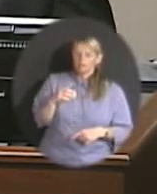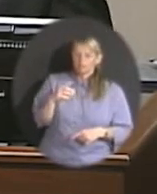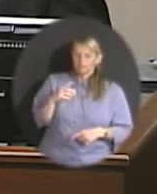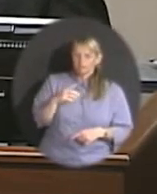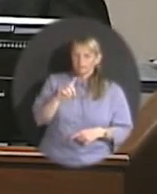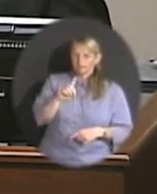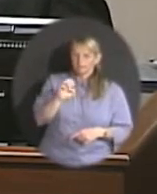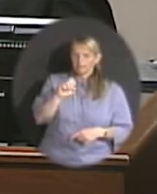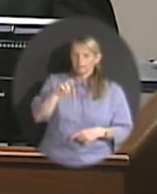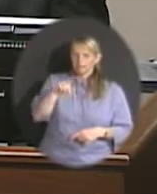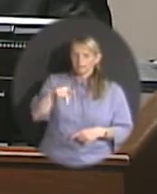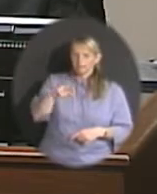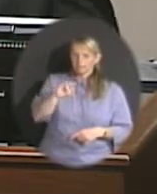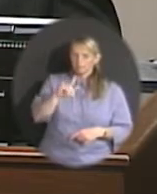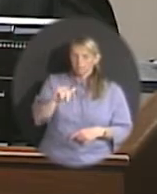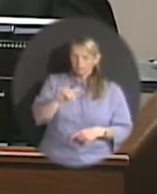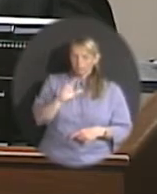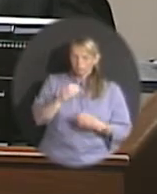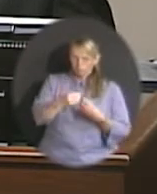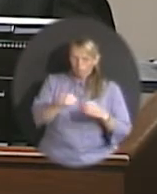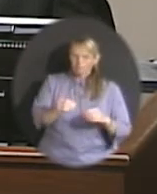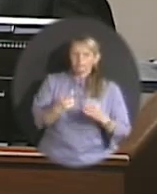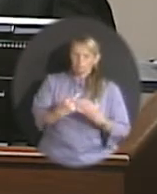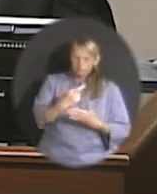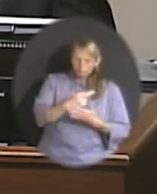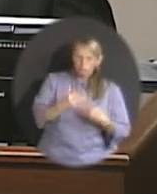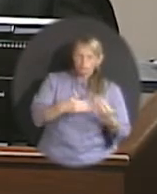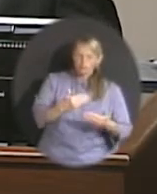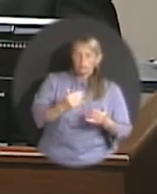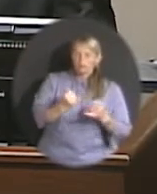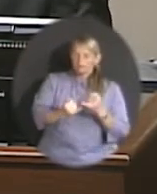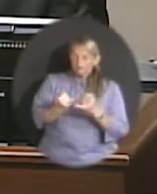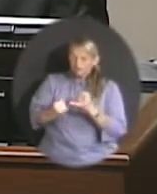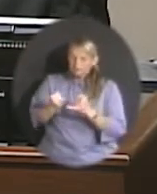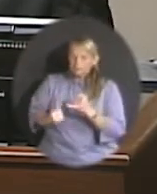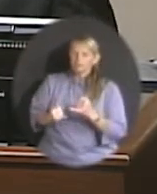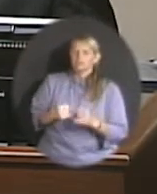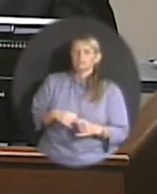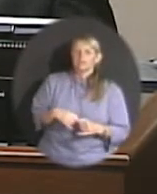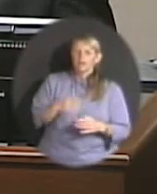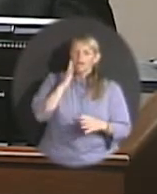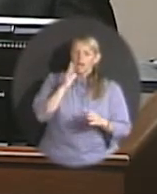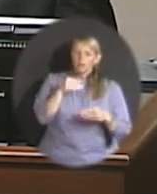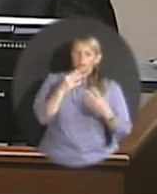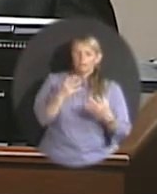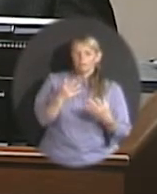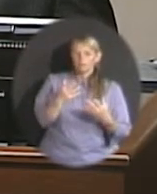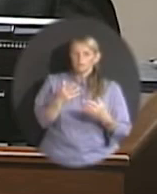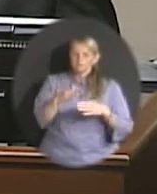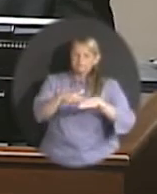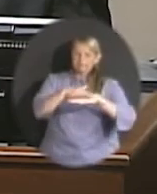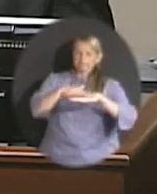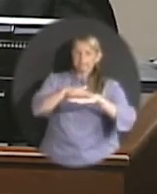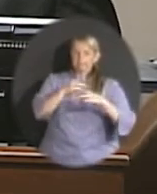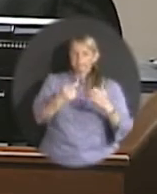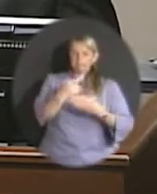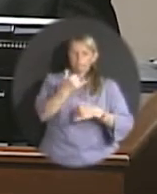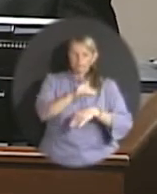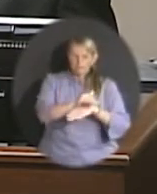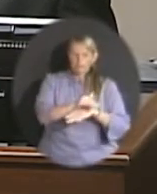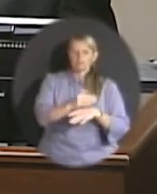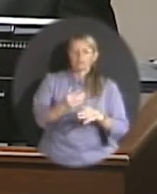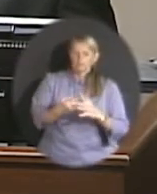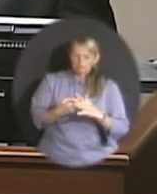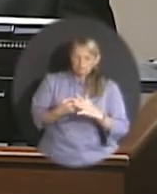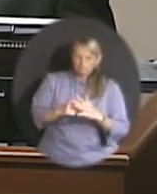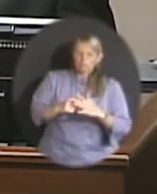review. Everything seems to be in order. We're just doing final touches and give you a high-level review tonight, and kind of kicks off the process that